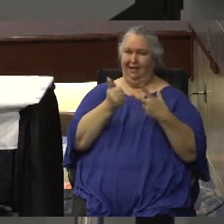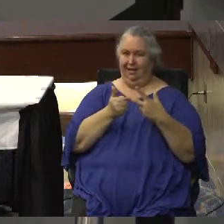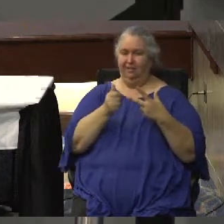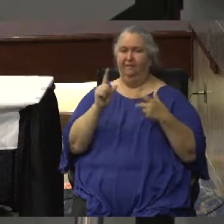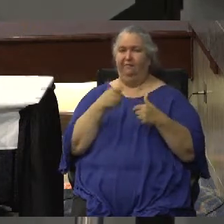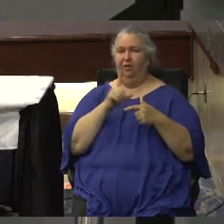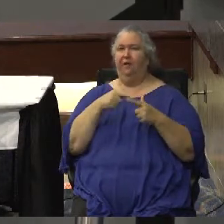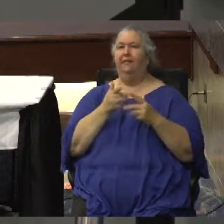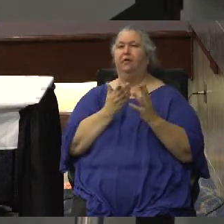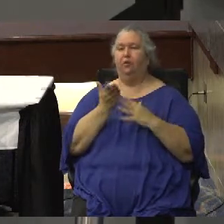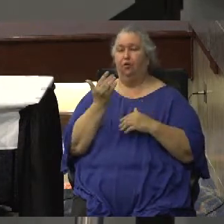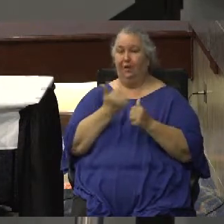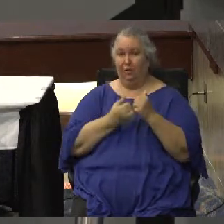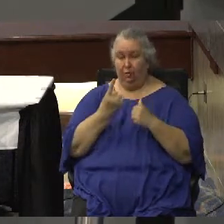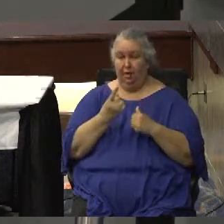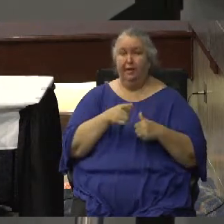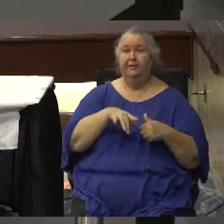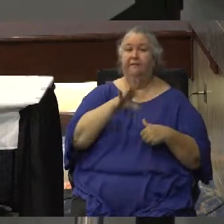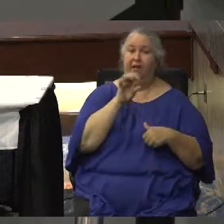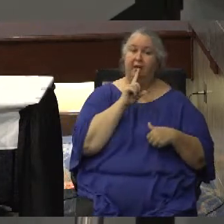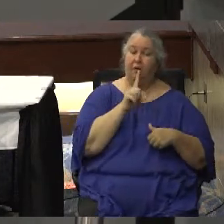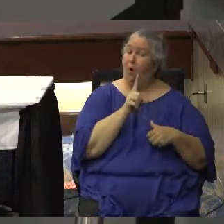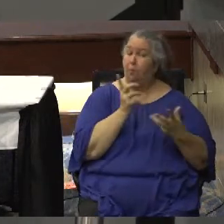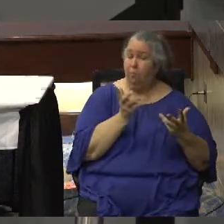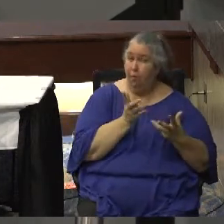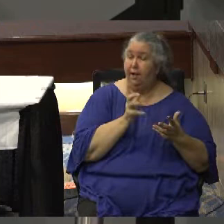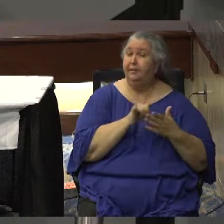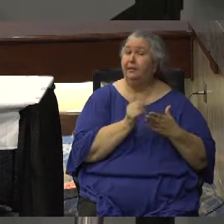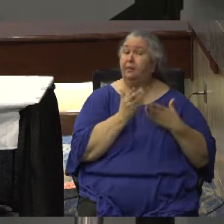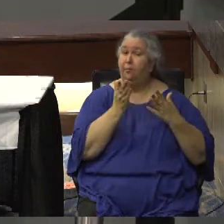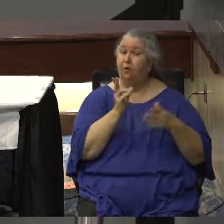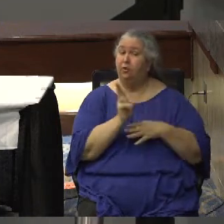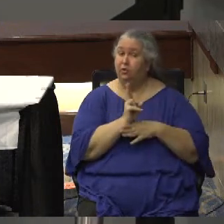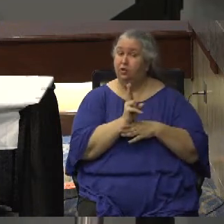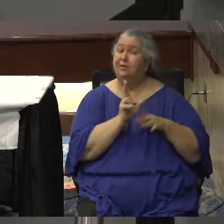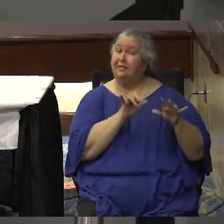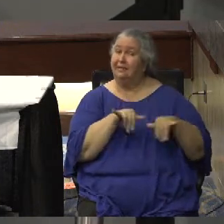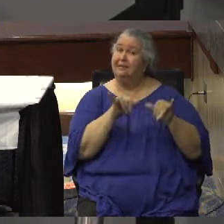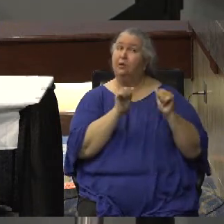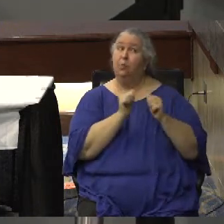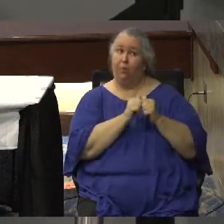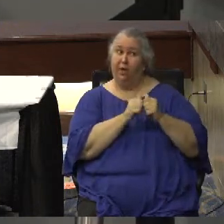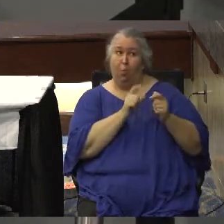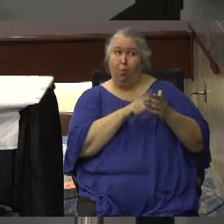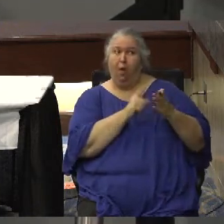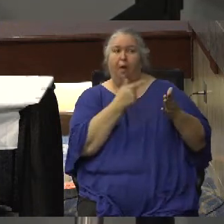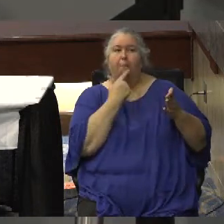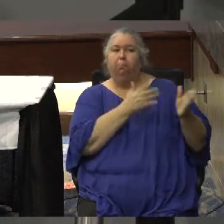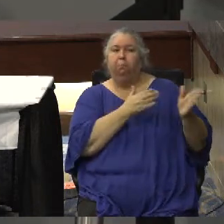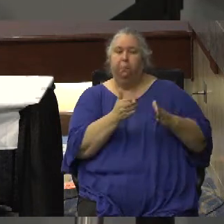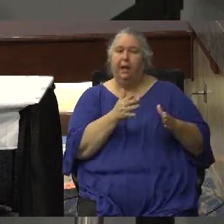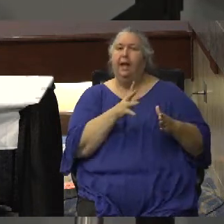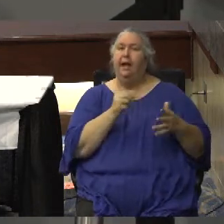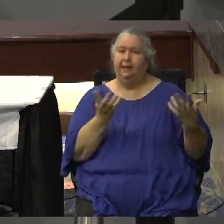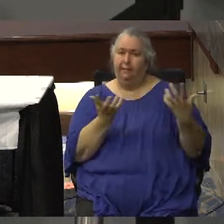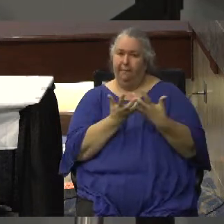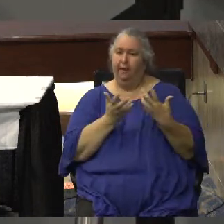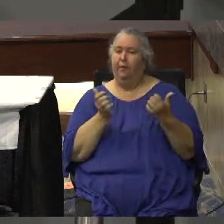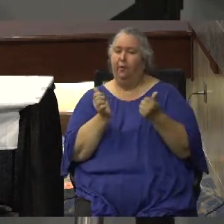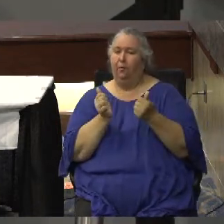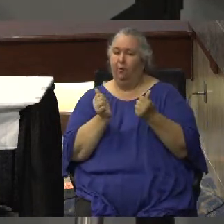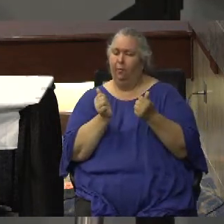go through each one. The findings are that the proposed use is consistent with the comprehensive plan, that the proposed use is compatible with the